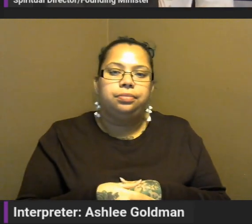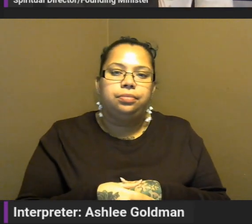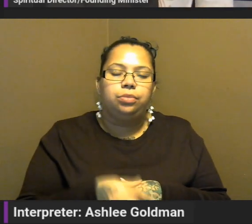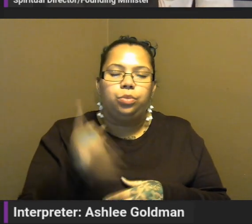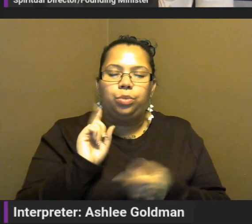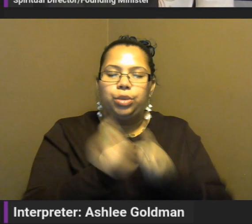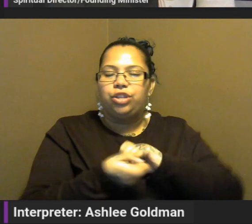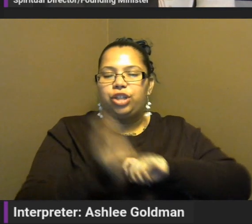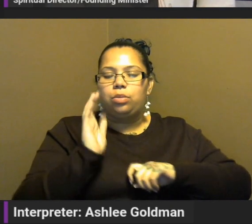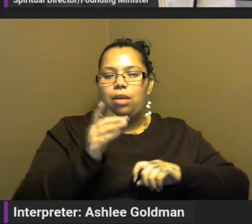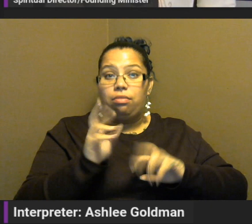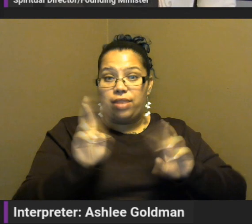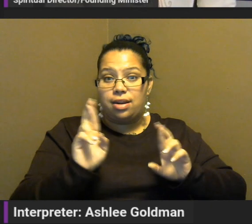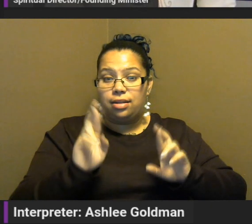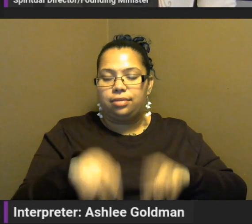Ready?